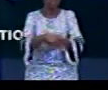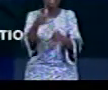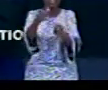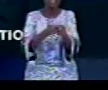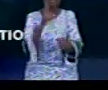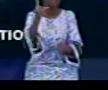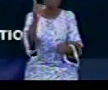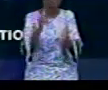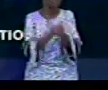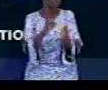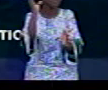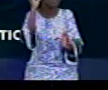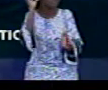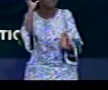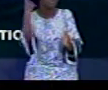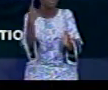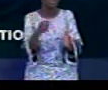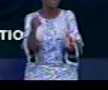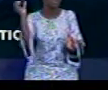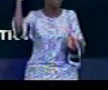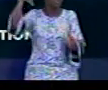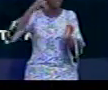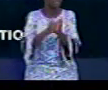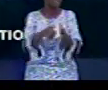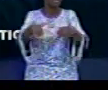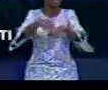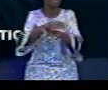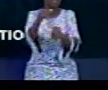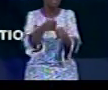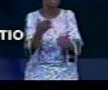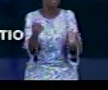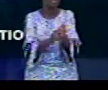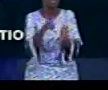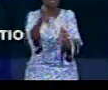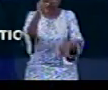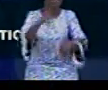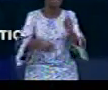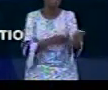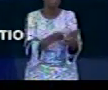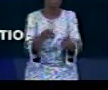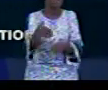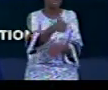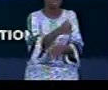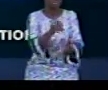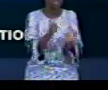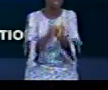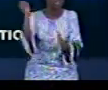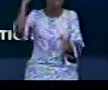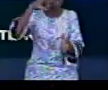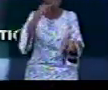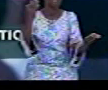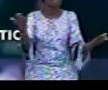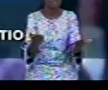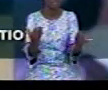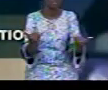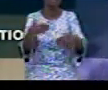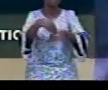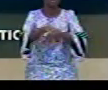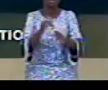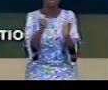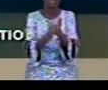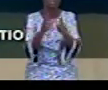grace that covers everything you cannot handle by yourself. That grace is here tonight, that